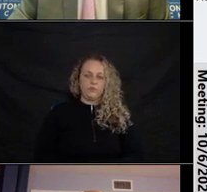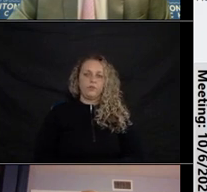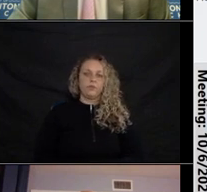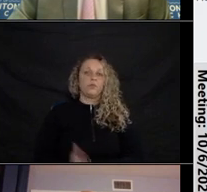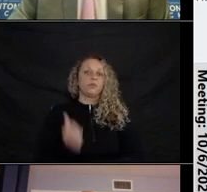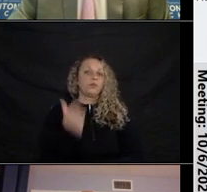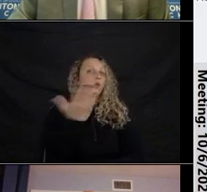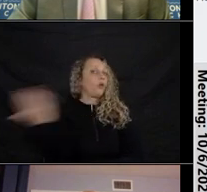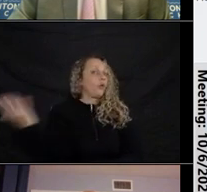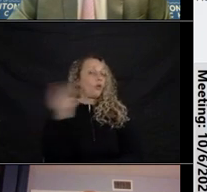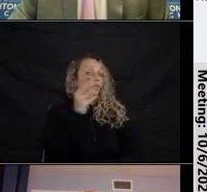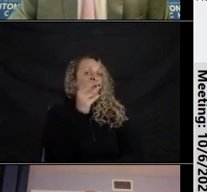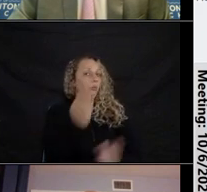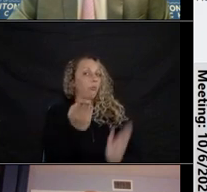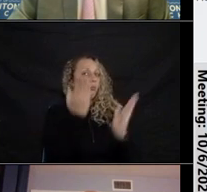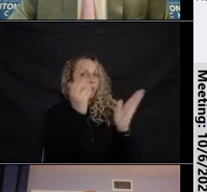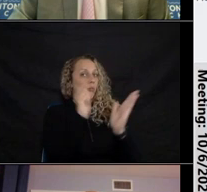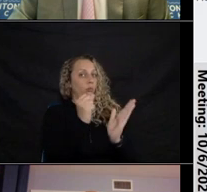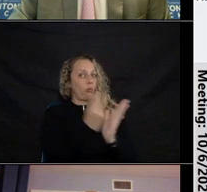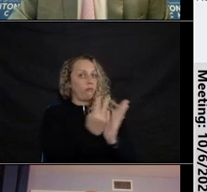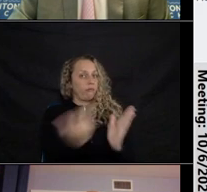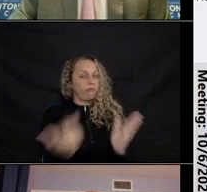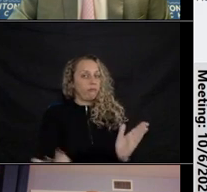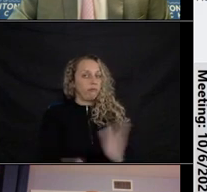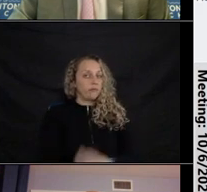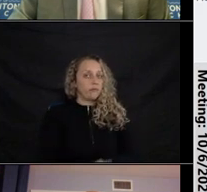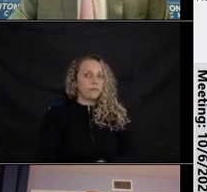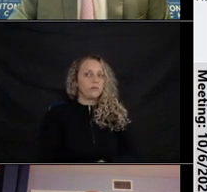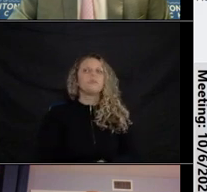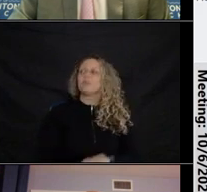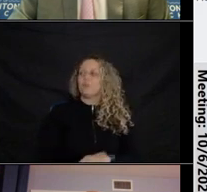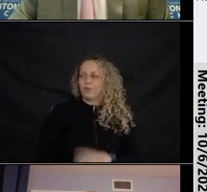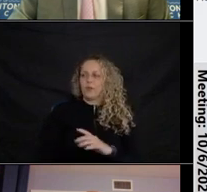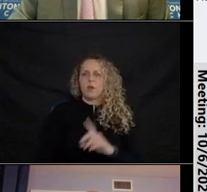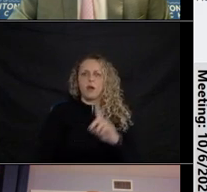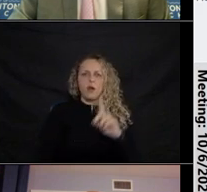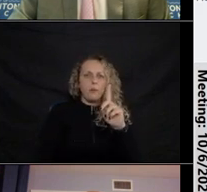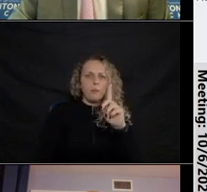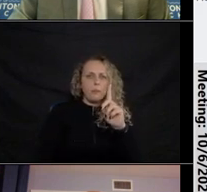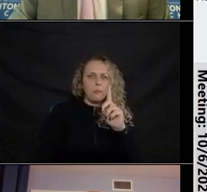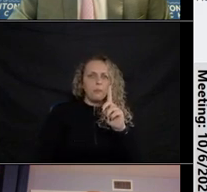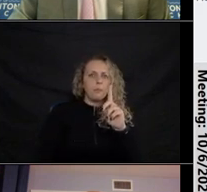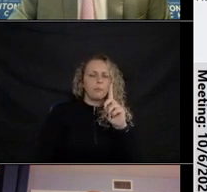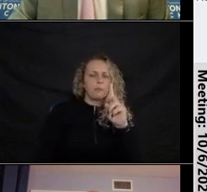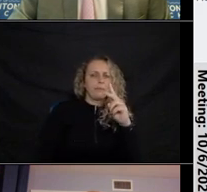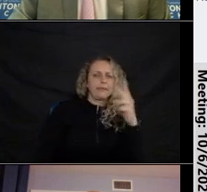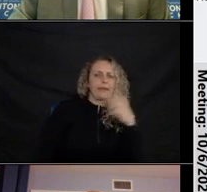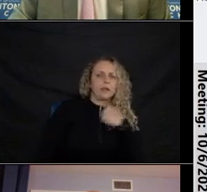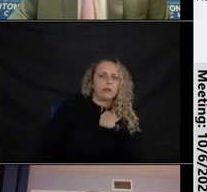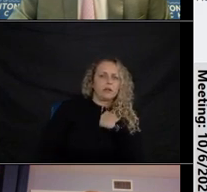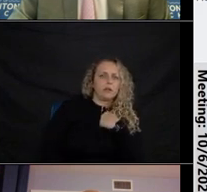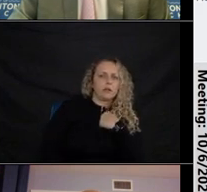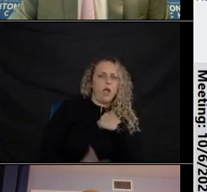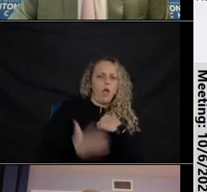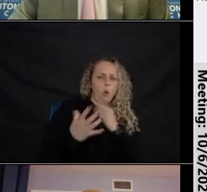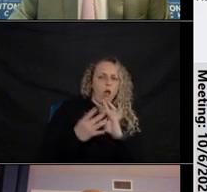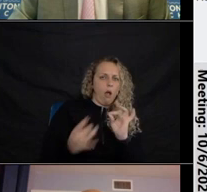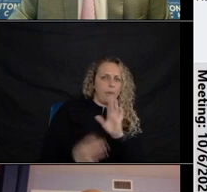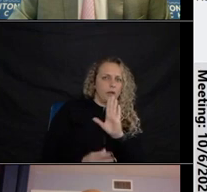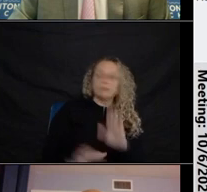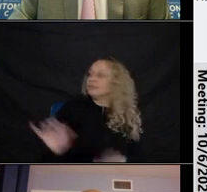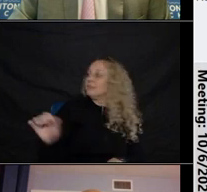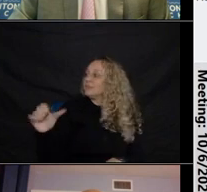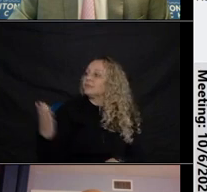So, may I have a motion to approve? So move. Second comment.